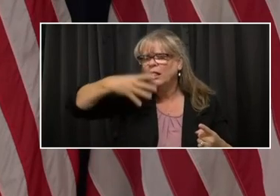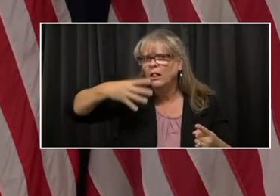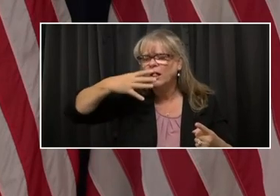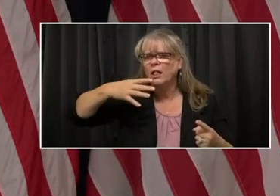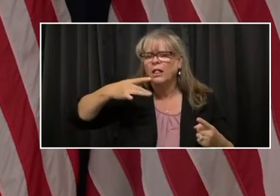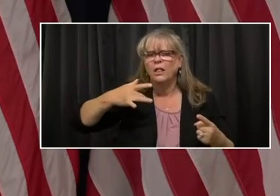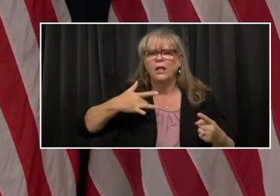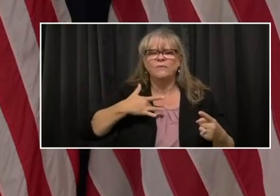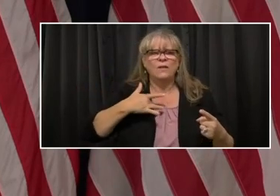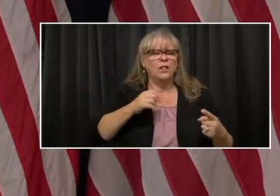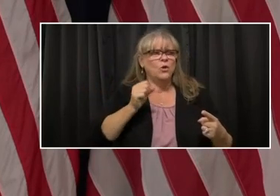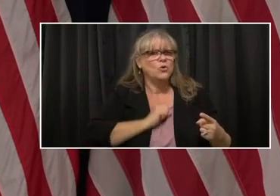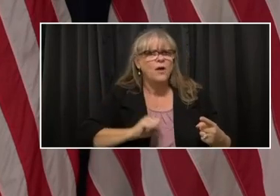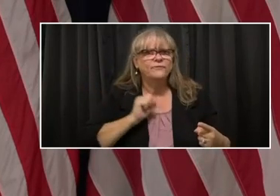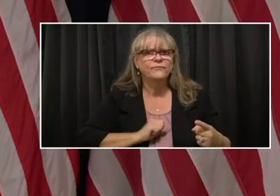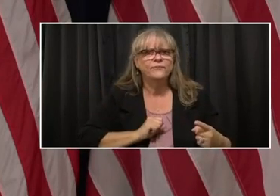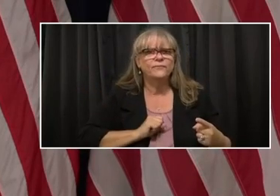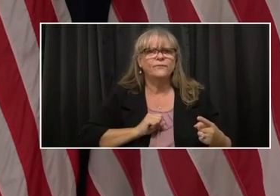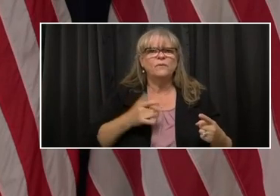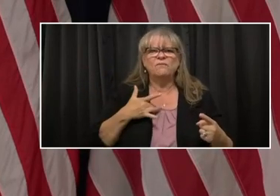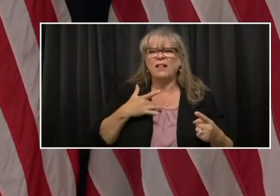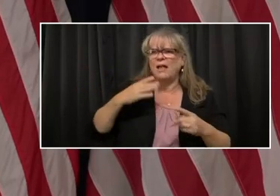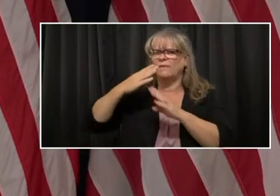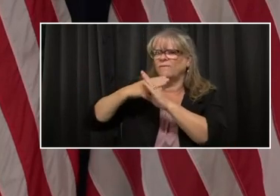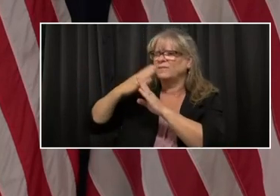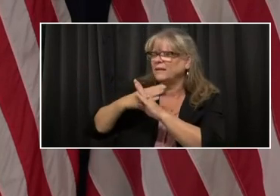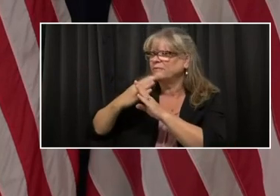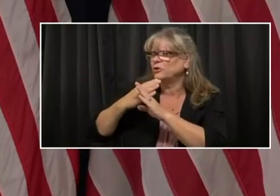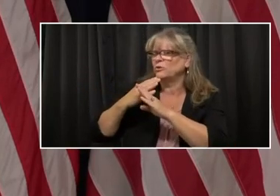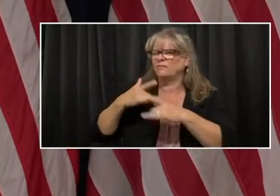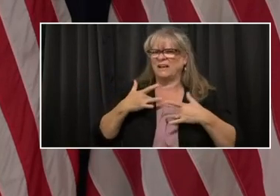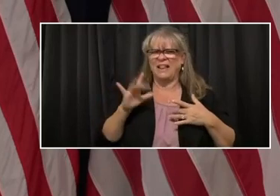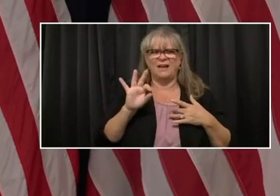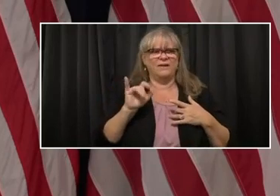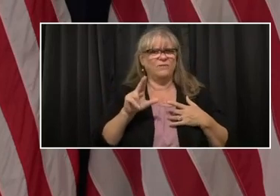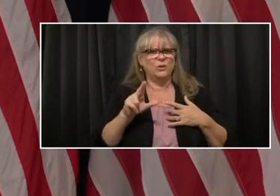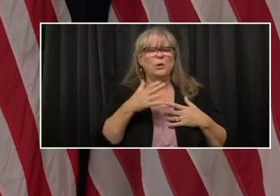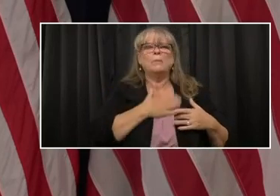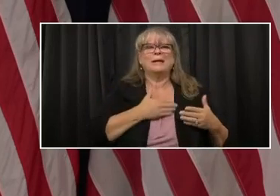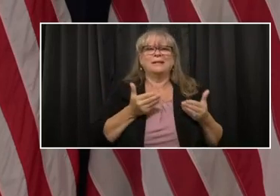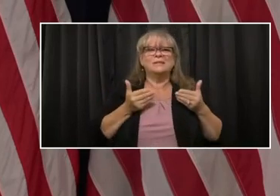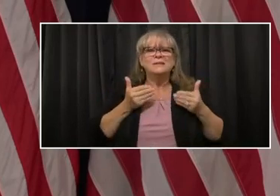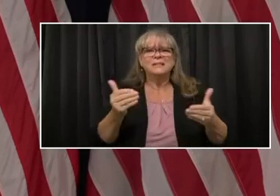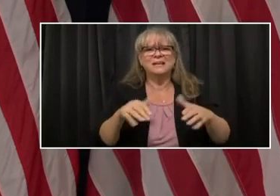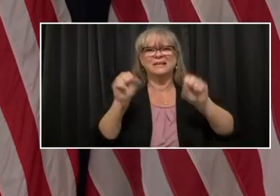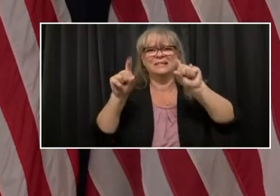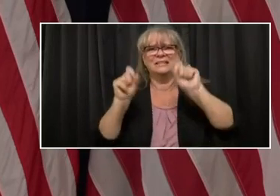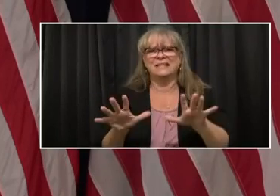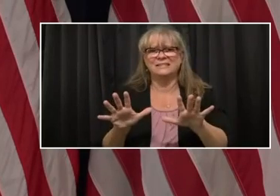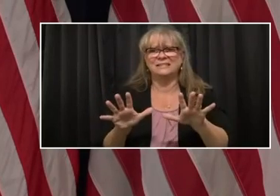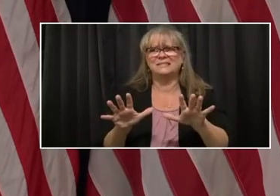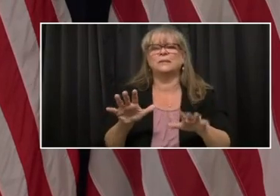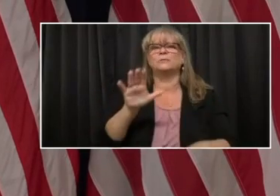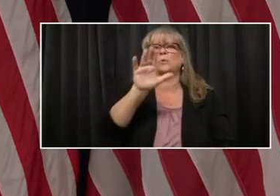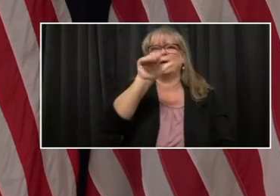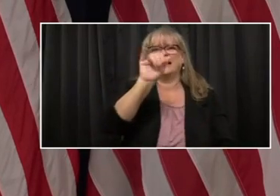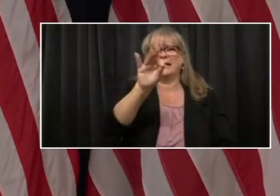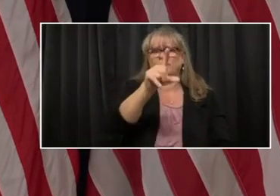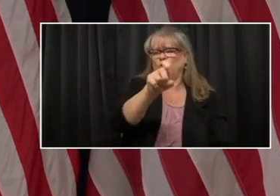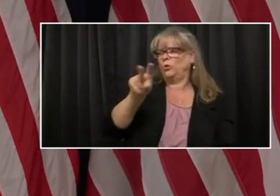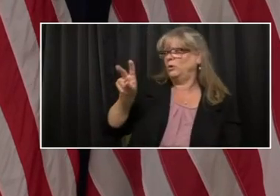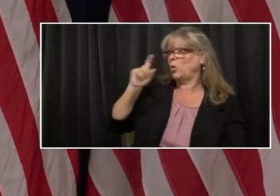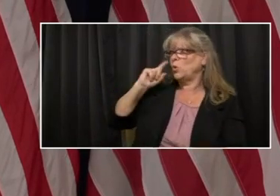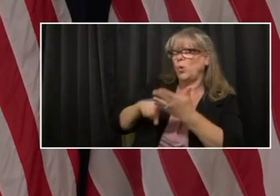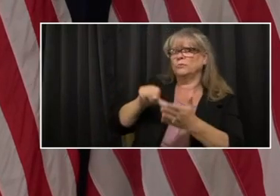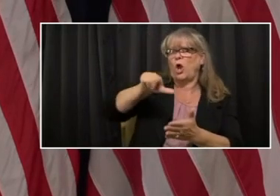get tested. And also, if you've been exposed to somebody who you think might have had COVID, get tested a week after that